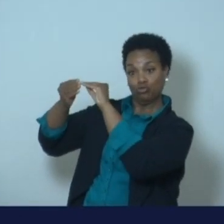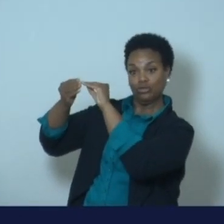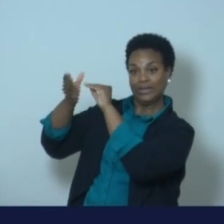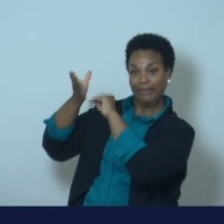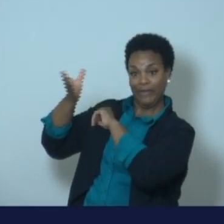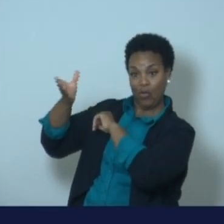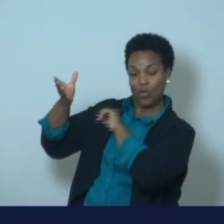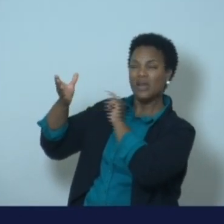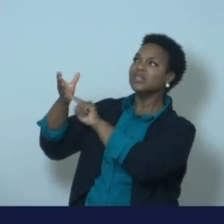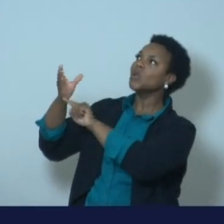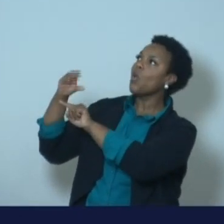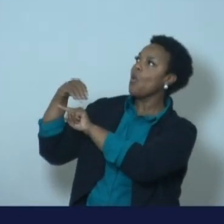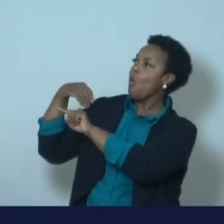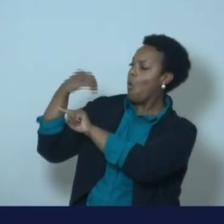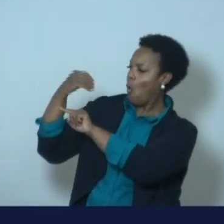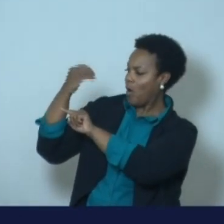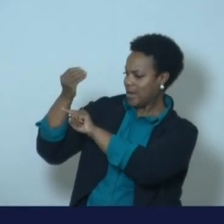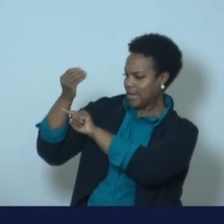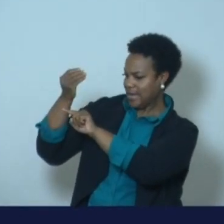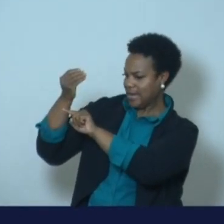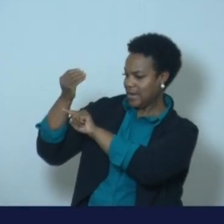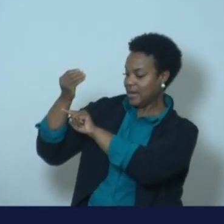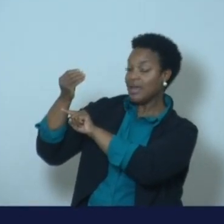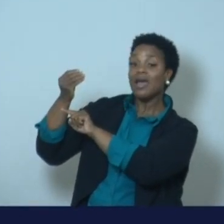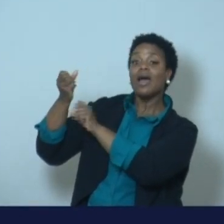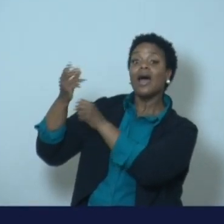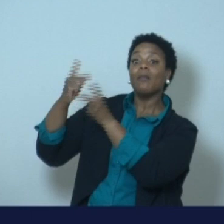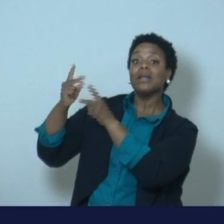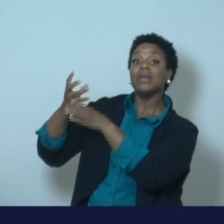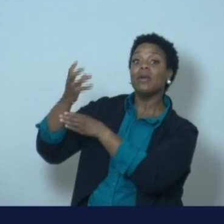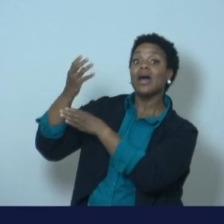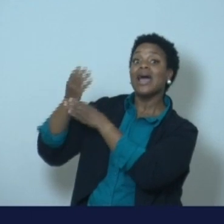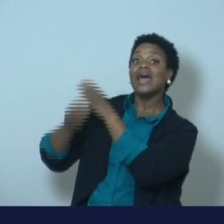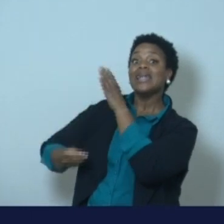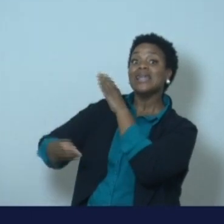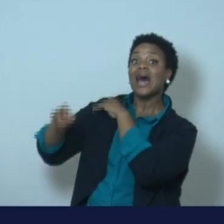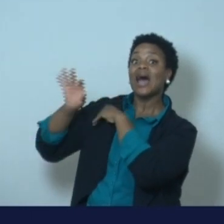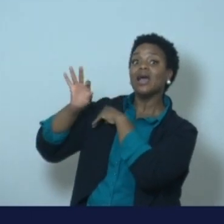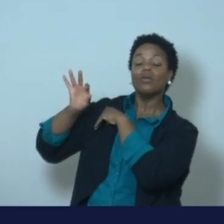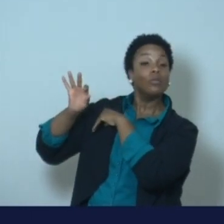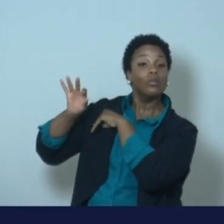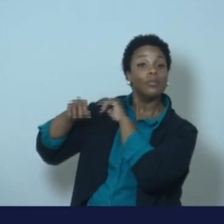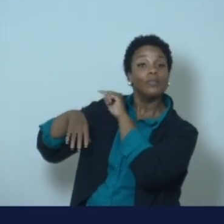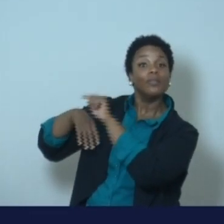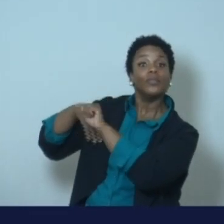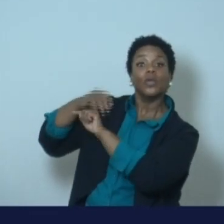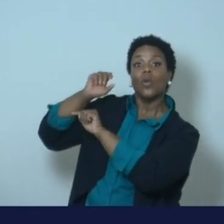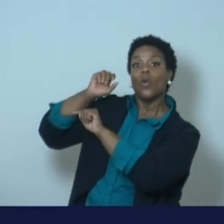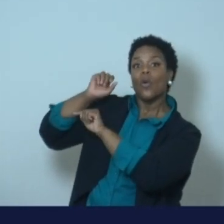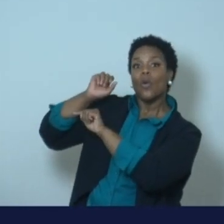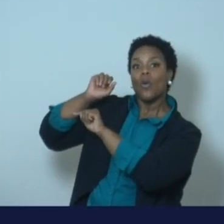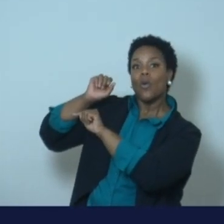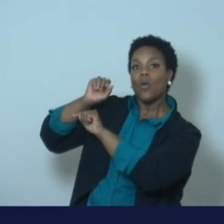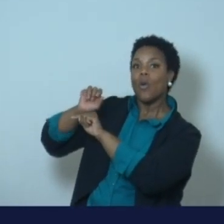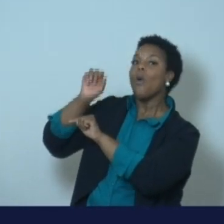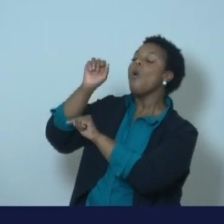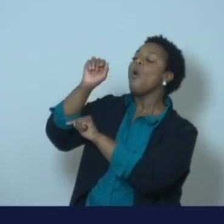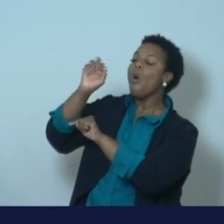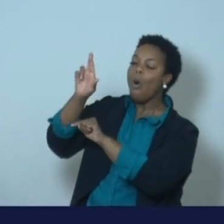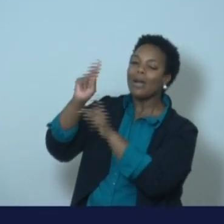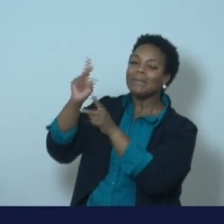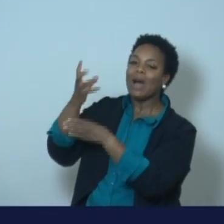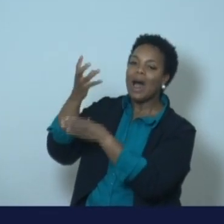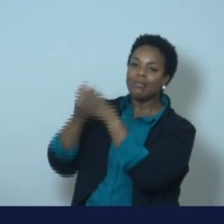to flu, where there's a vaccine and treatment, so it's a totally different environment, that number